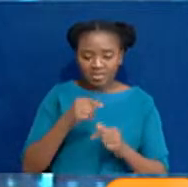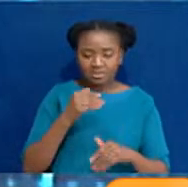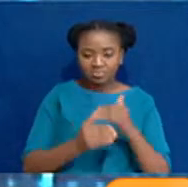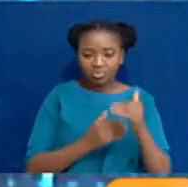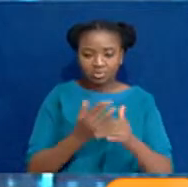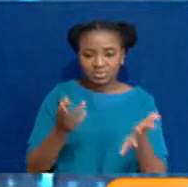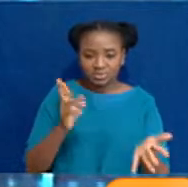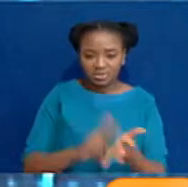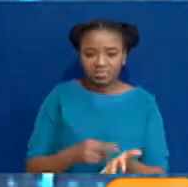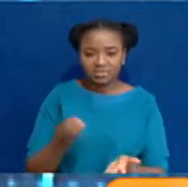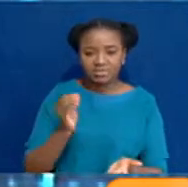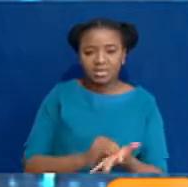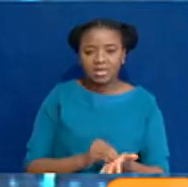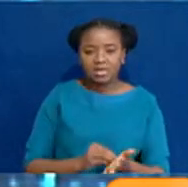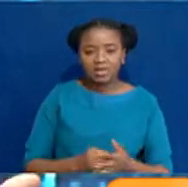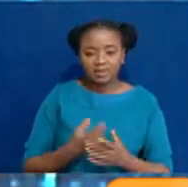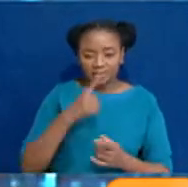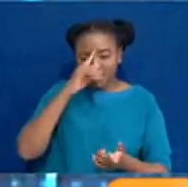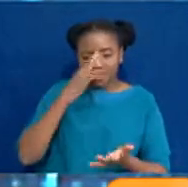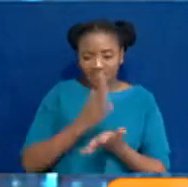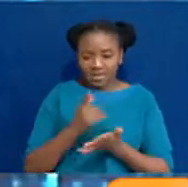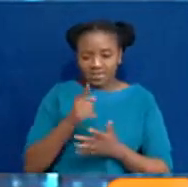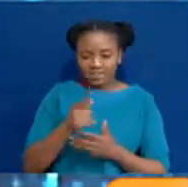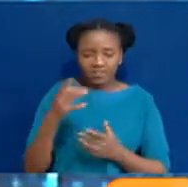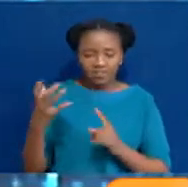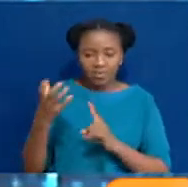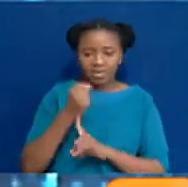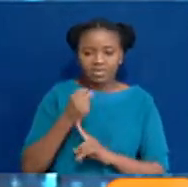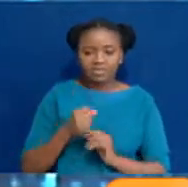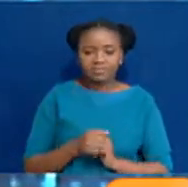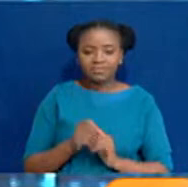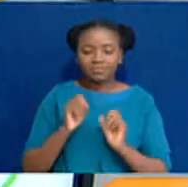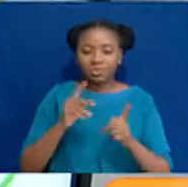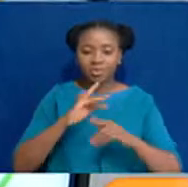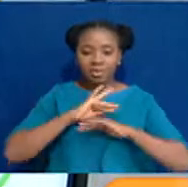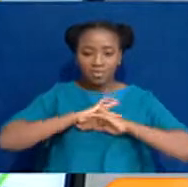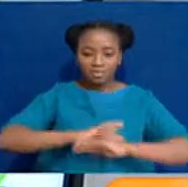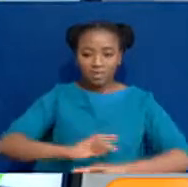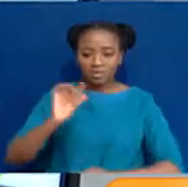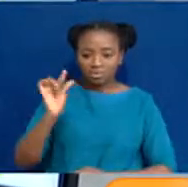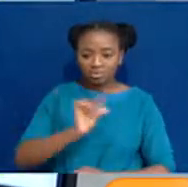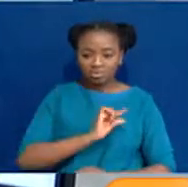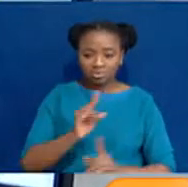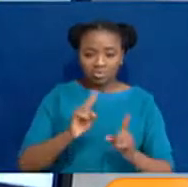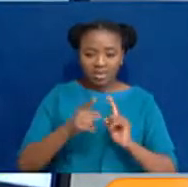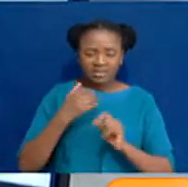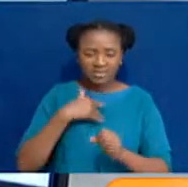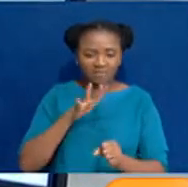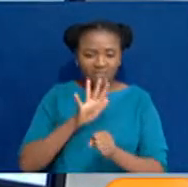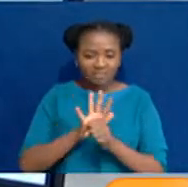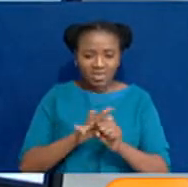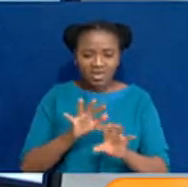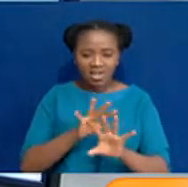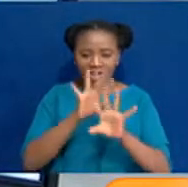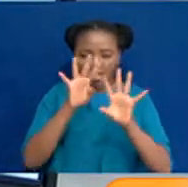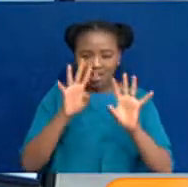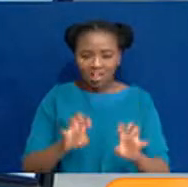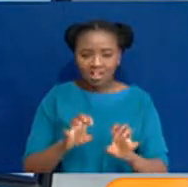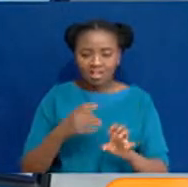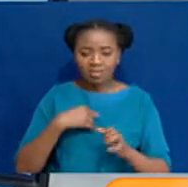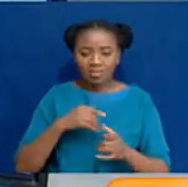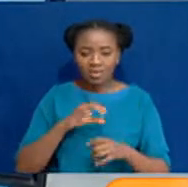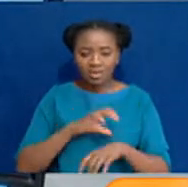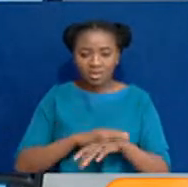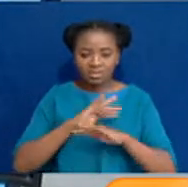that's what the Public Service Commission did, from the explanation they gave us. Waziri, I have to take a quick break, but there are many questions coming from the public. When we come back from this break, I'll run